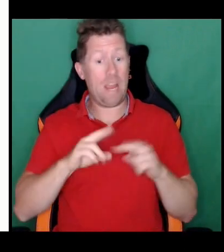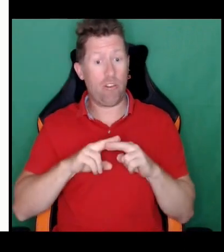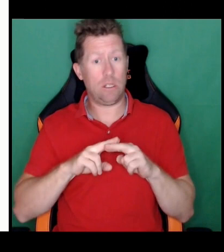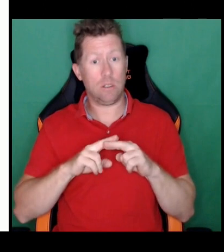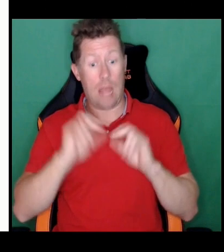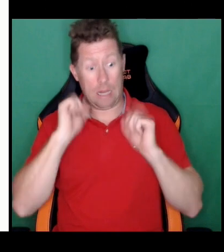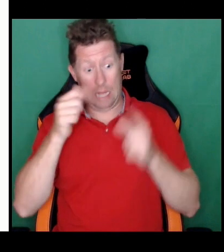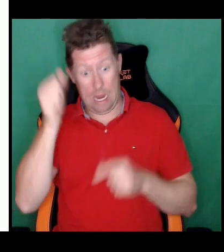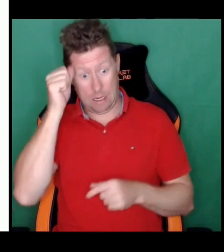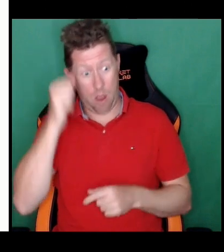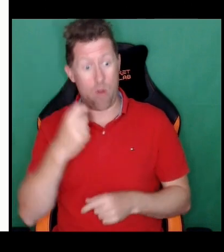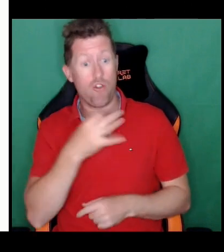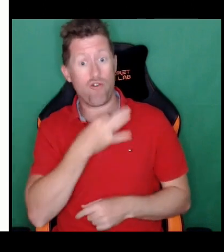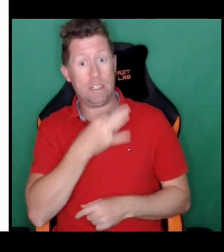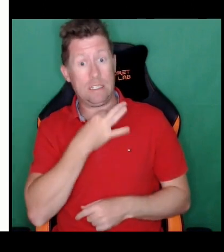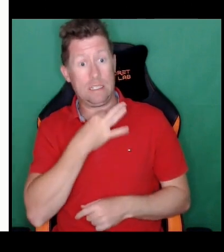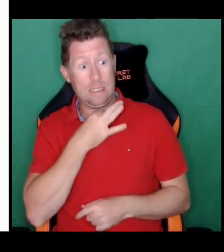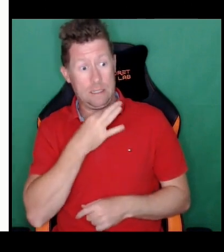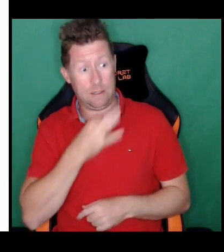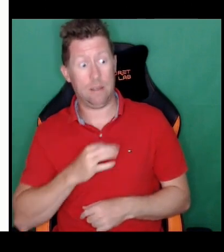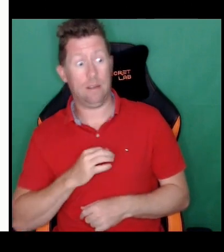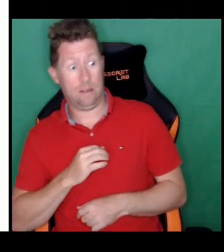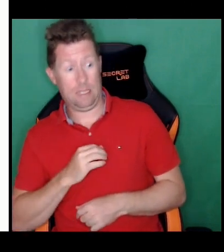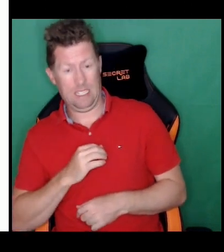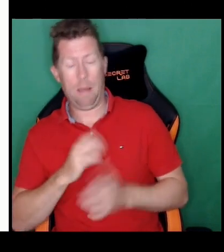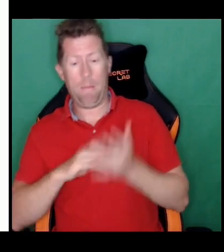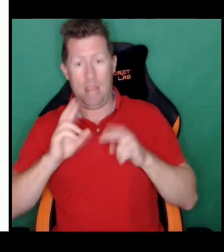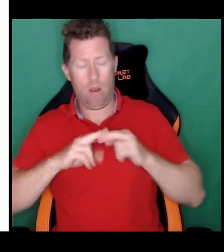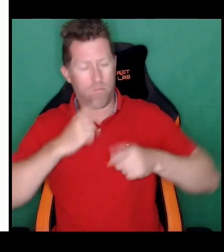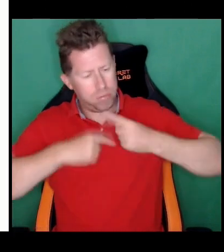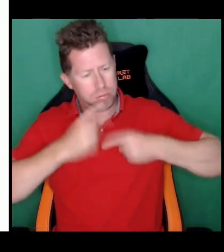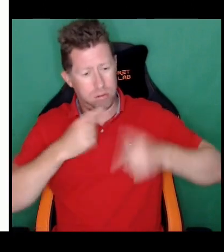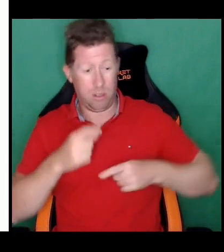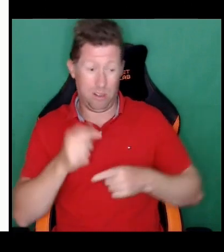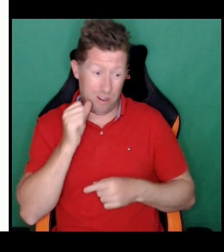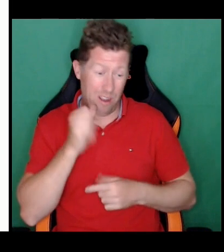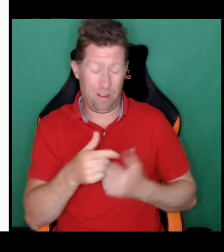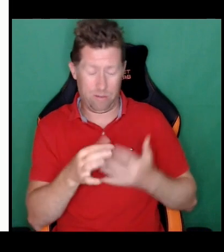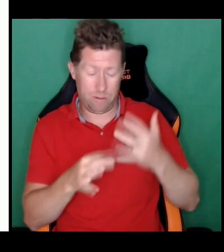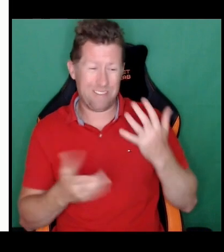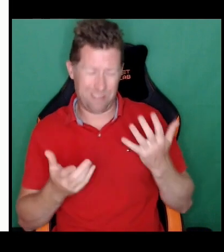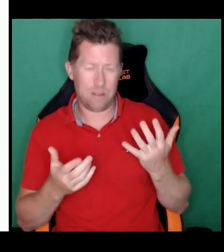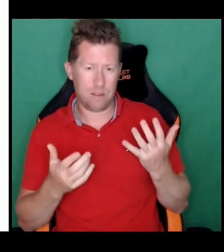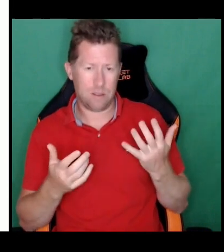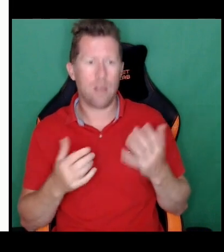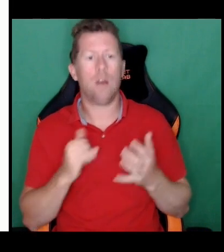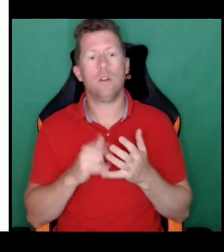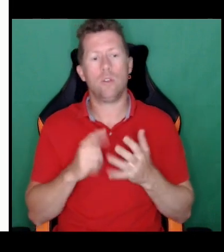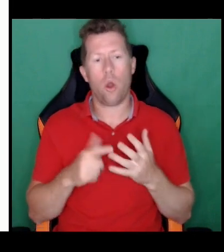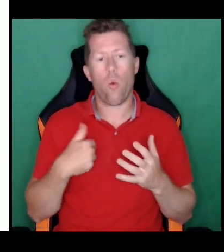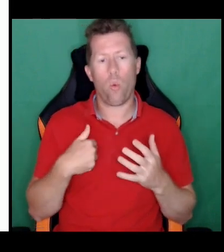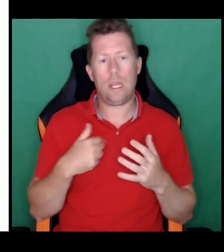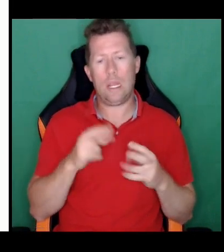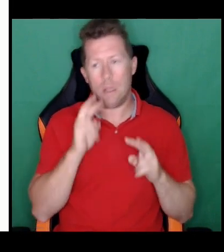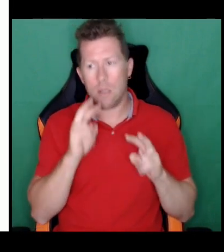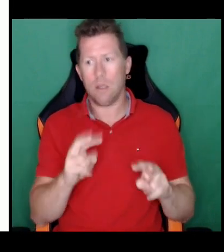harms of vaping, and parents who share their opinion about the harms of vaping with their teenagers. So we suspect, based on